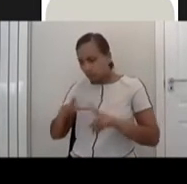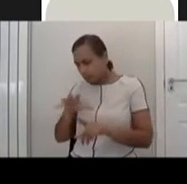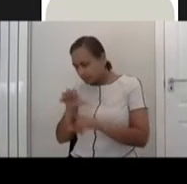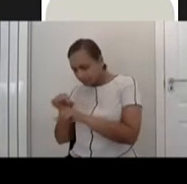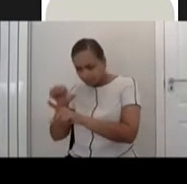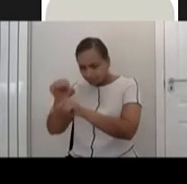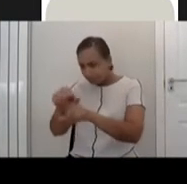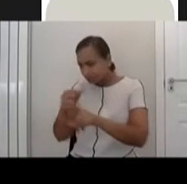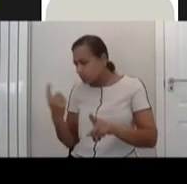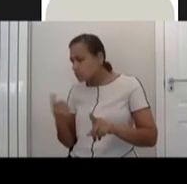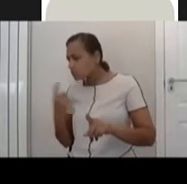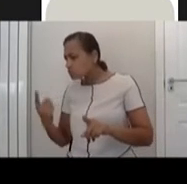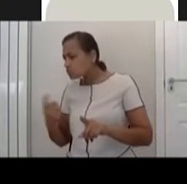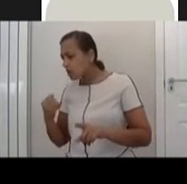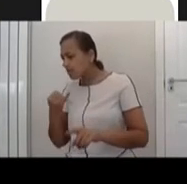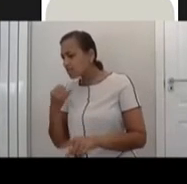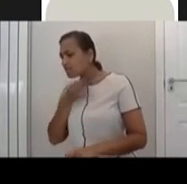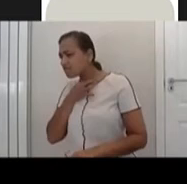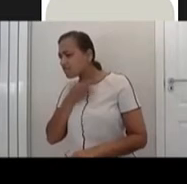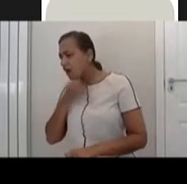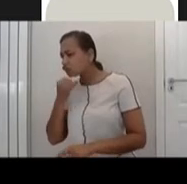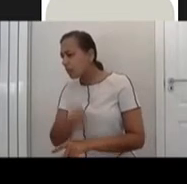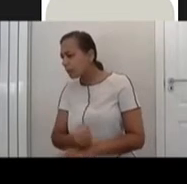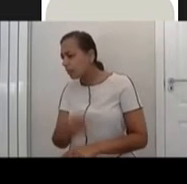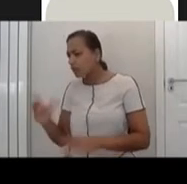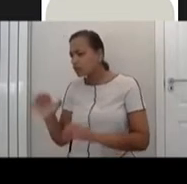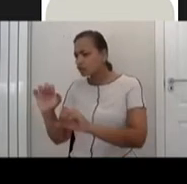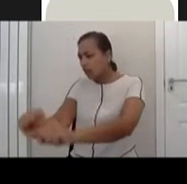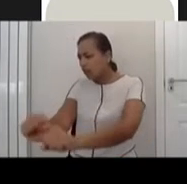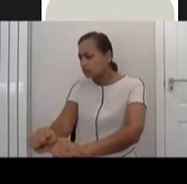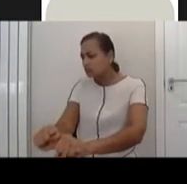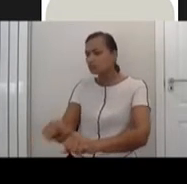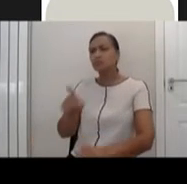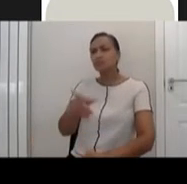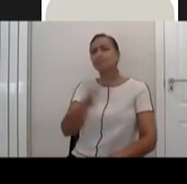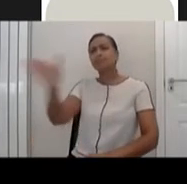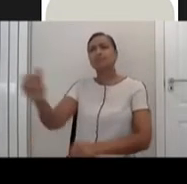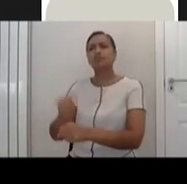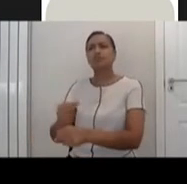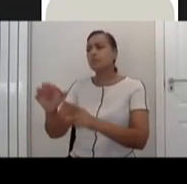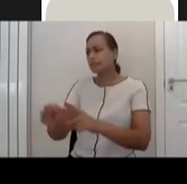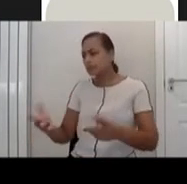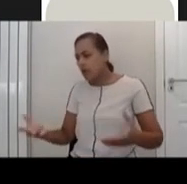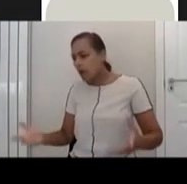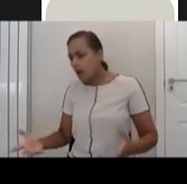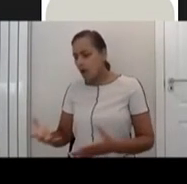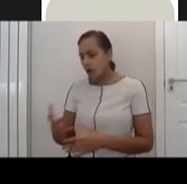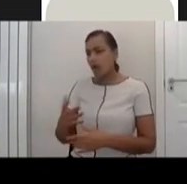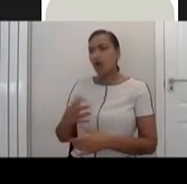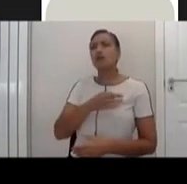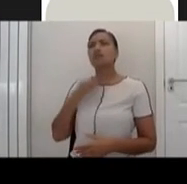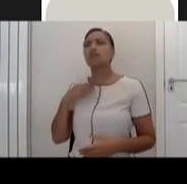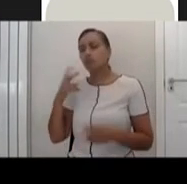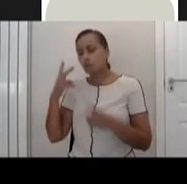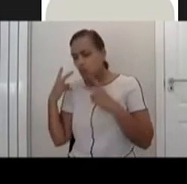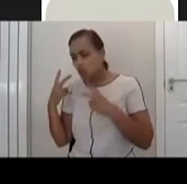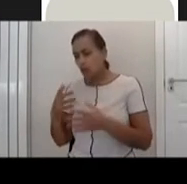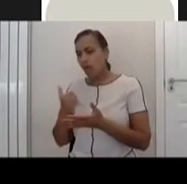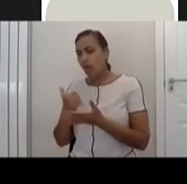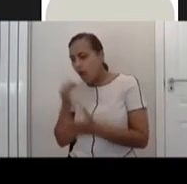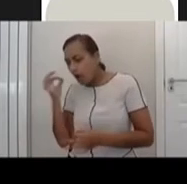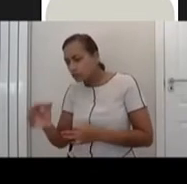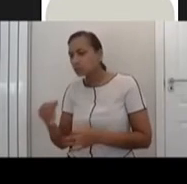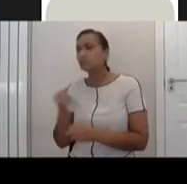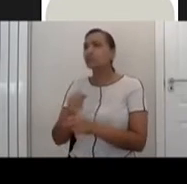are clinically extremely vulnerable, who are shielded, and kind of reaching out to their GPs, getting them medical reviews where appropriate, and asking